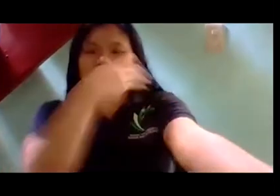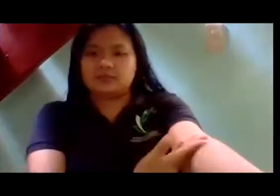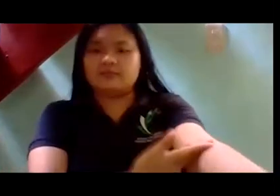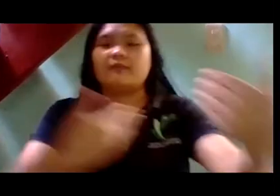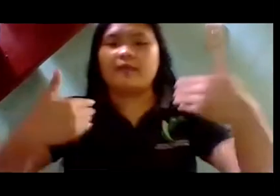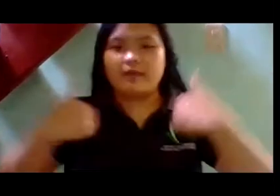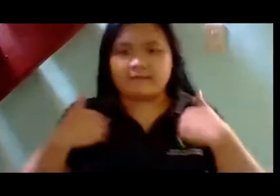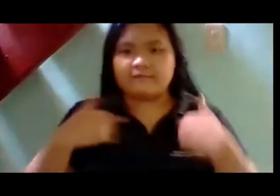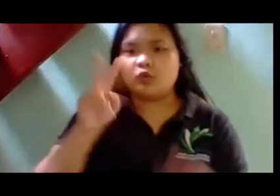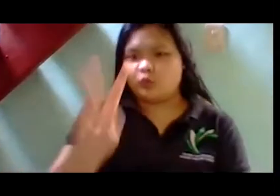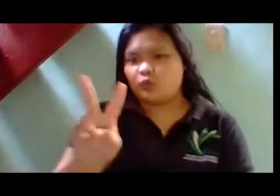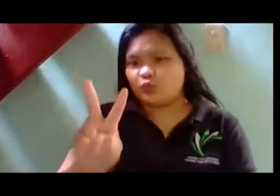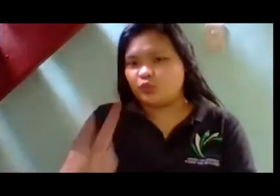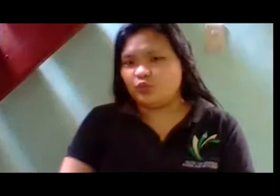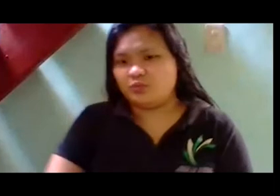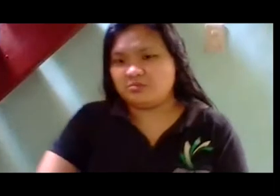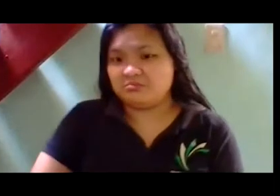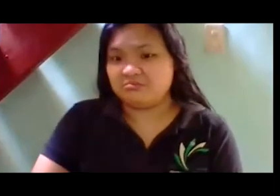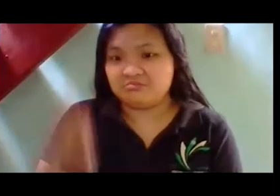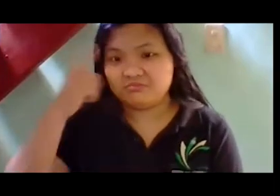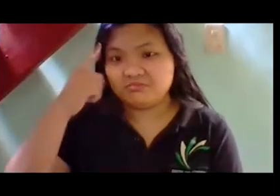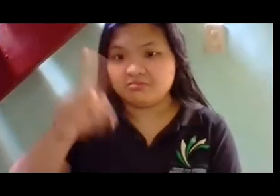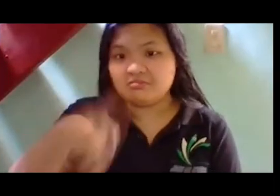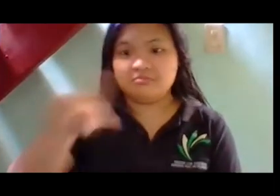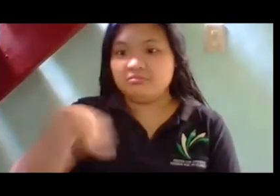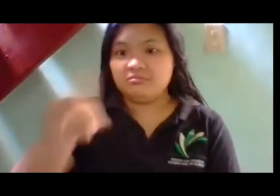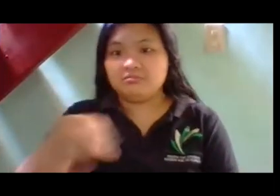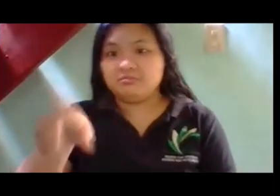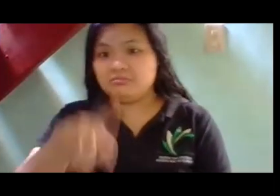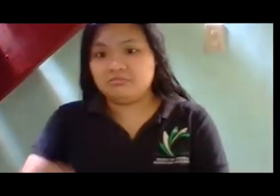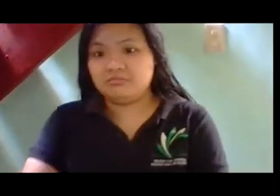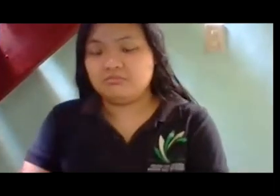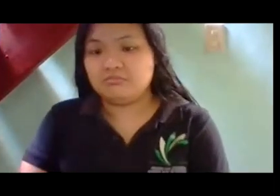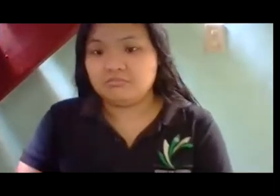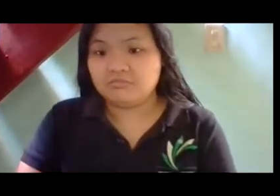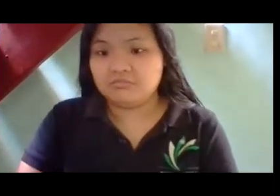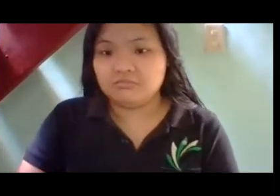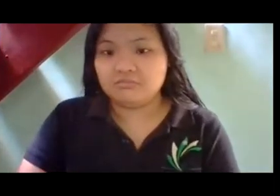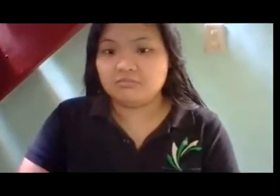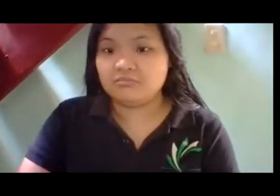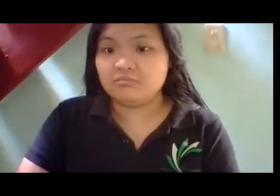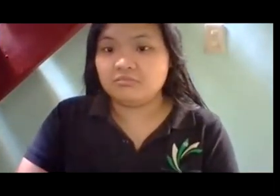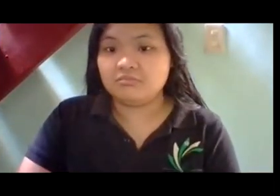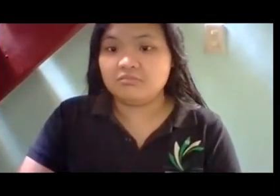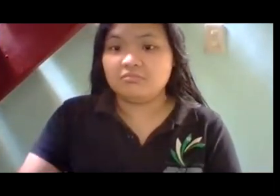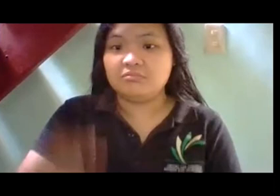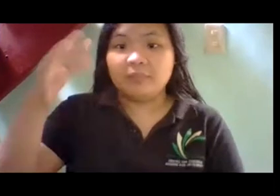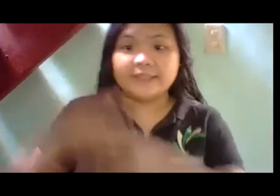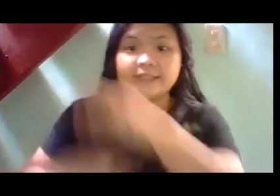is ambiguous, so it doesn't show the gender. We just say, yeah, that's fine. okay. That's